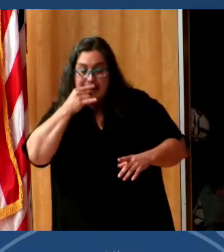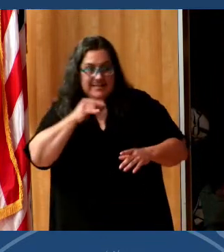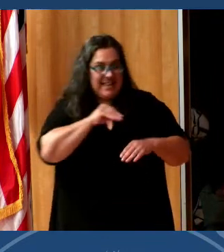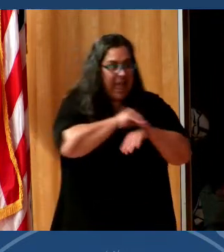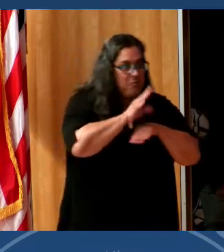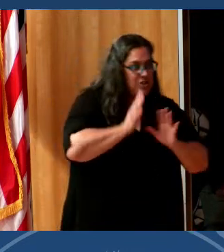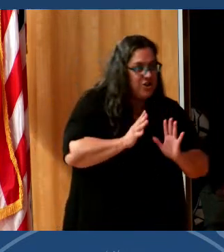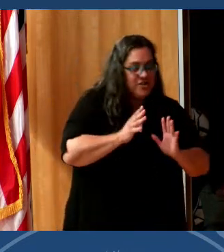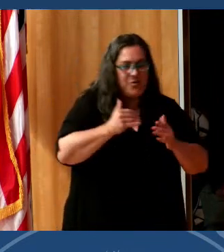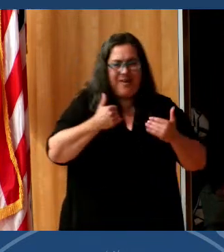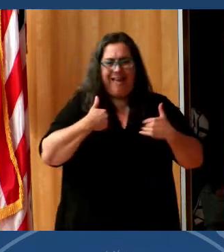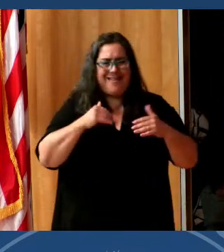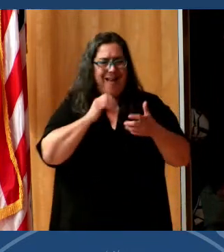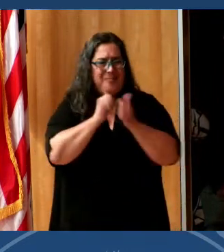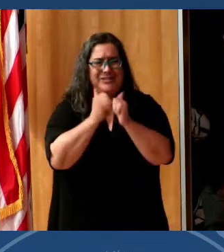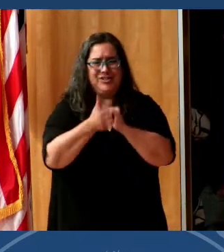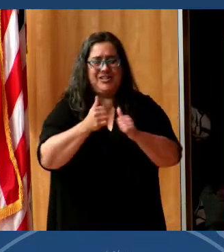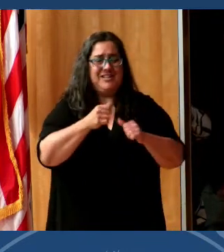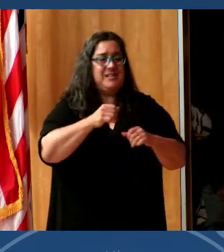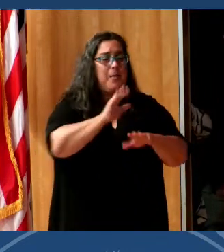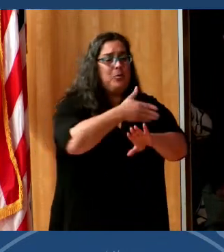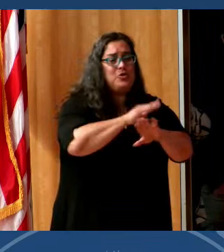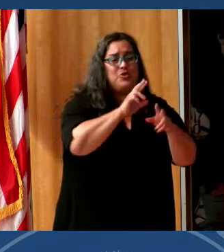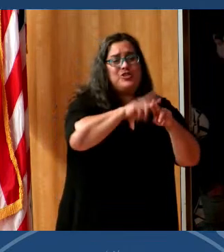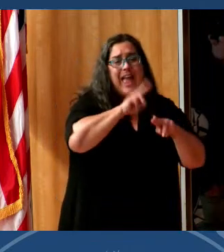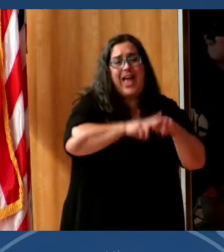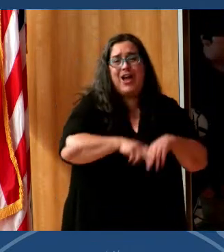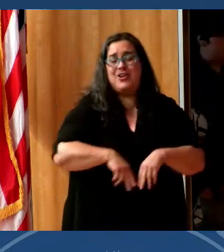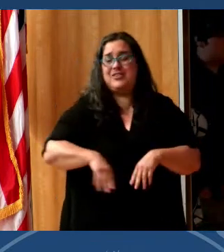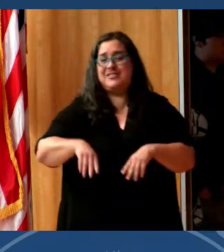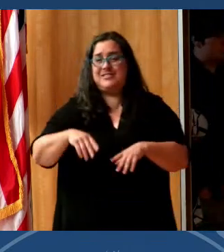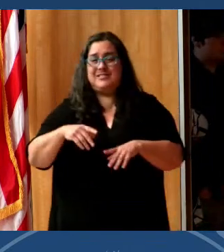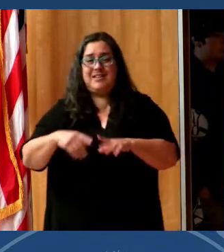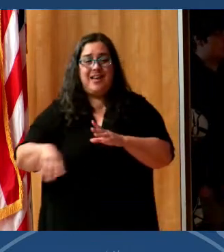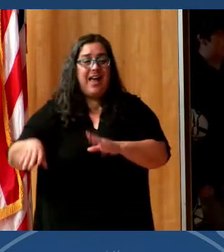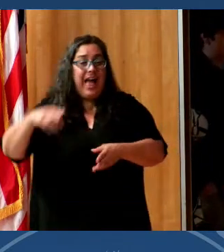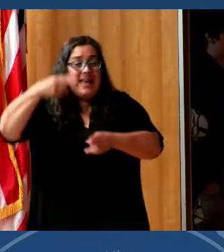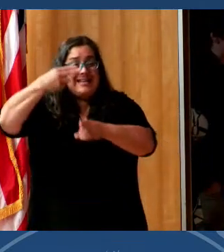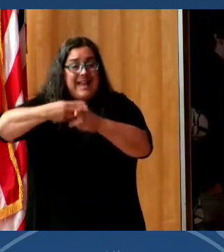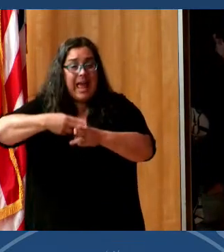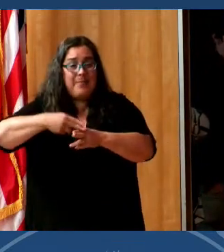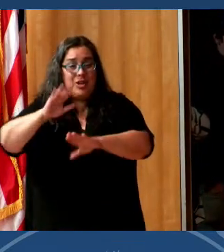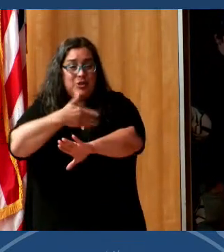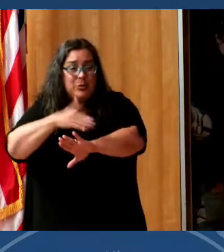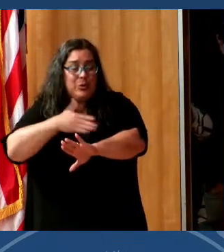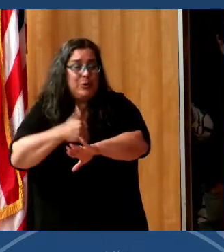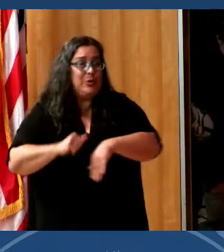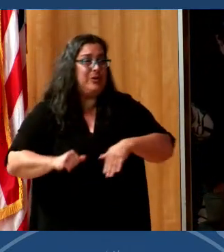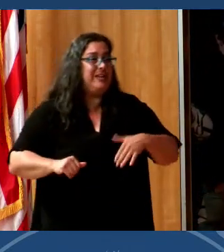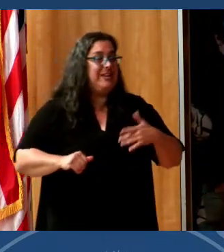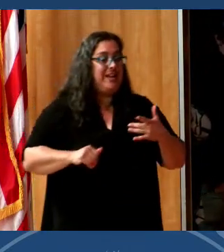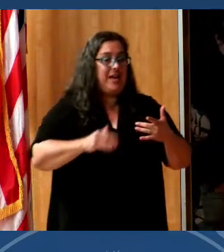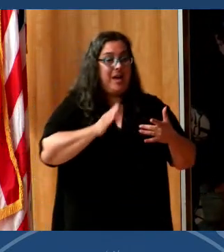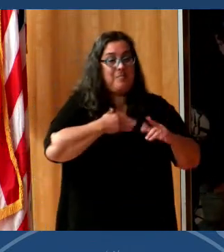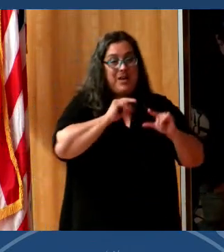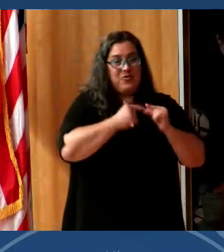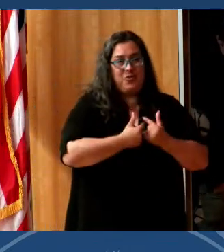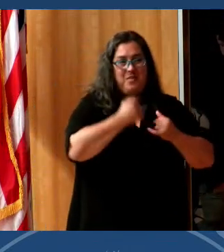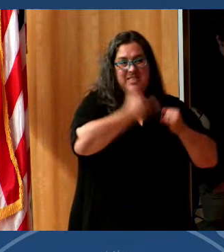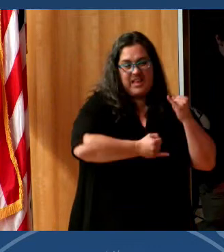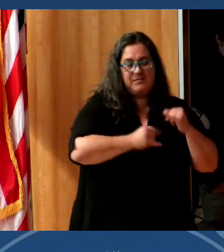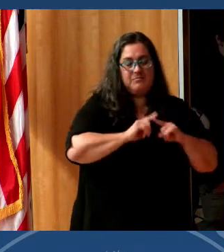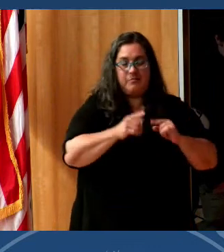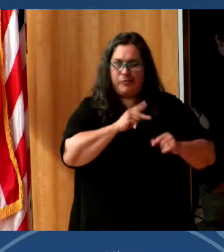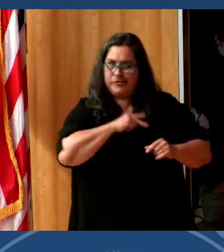like musical chairs, name that tune, etc. Even thought my group got last. Personally, I think the other groups were